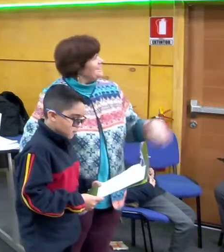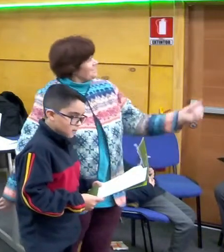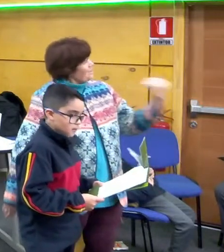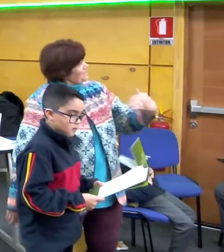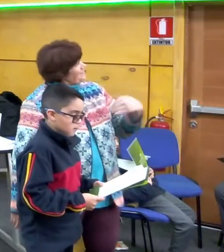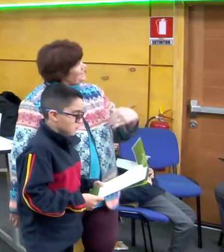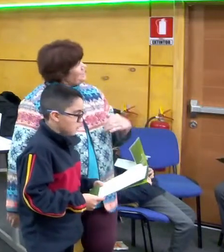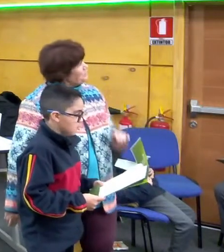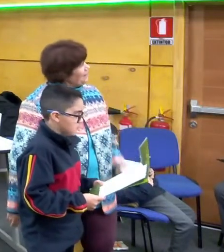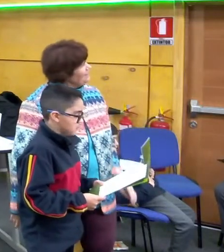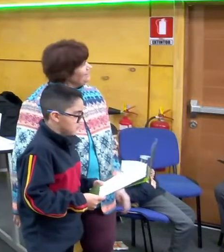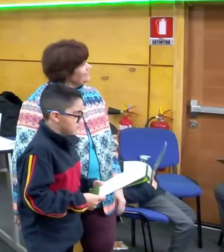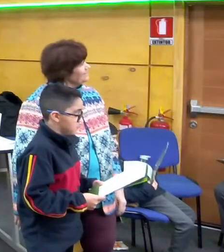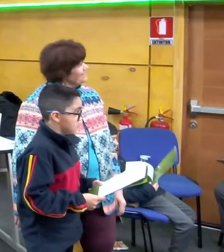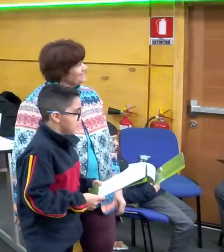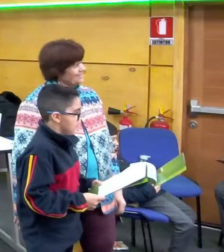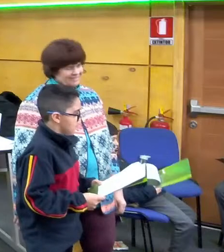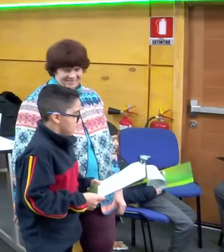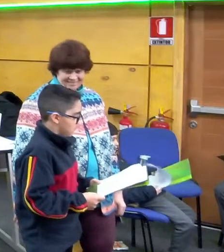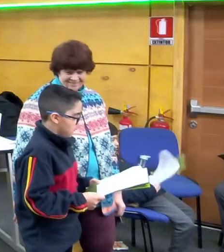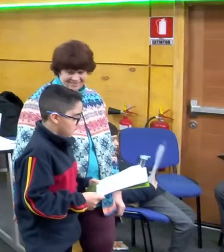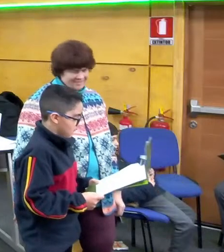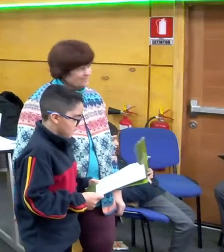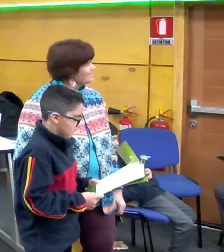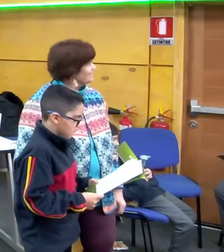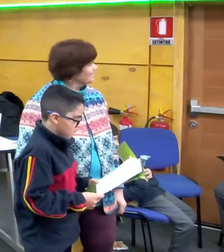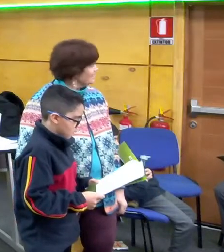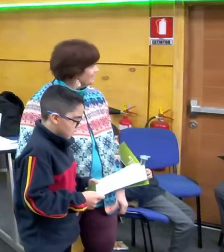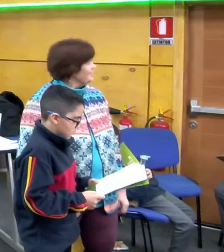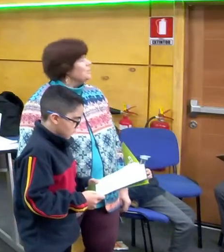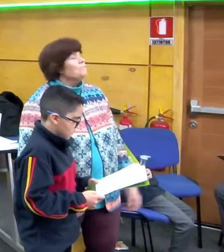Okay, something he did well?